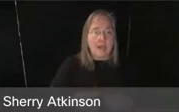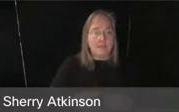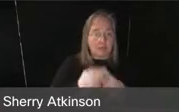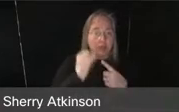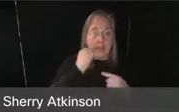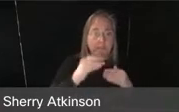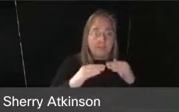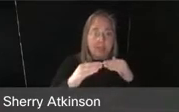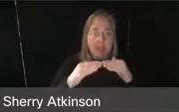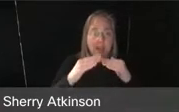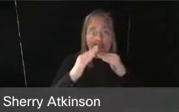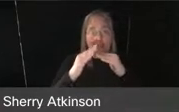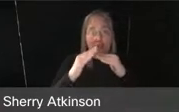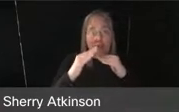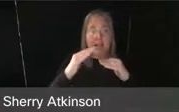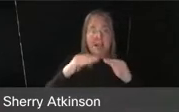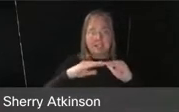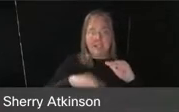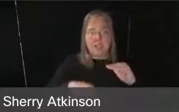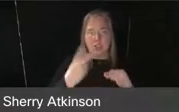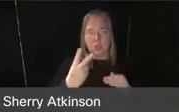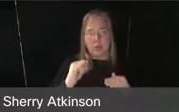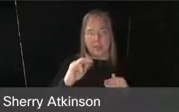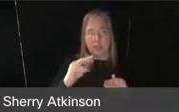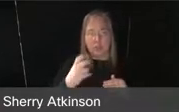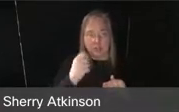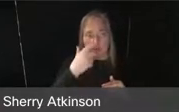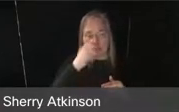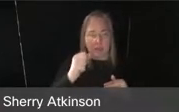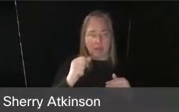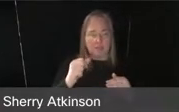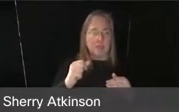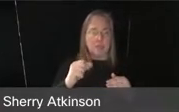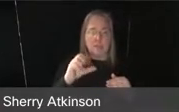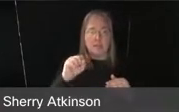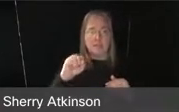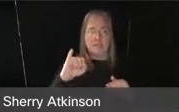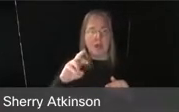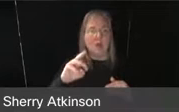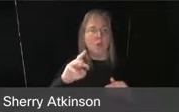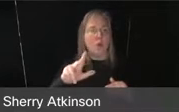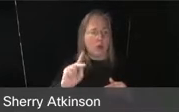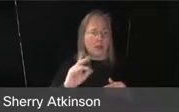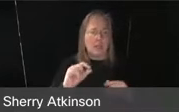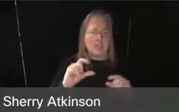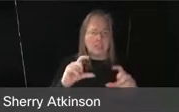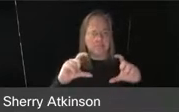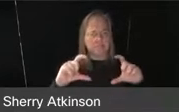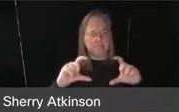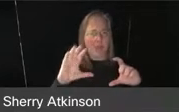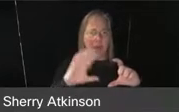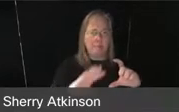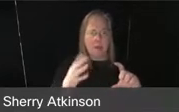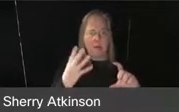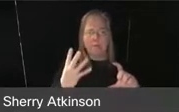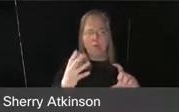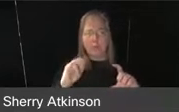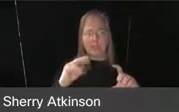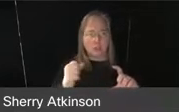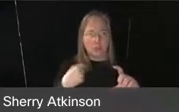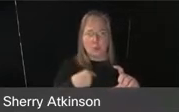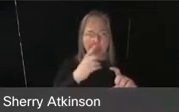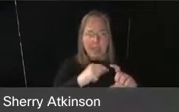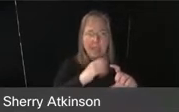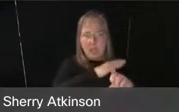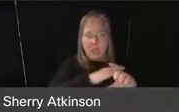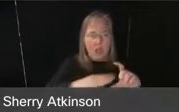2 inches, because the sidewalk thickness is about 4 inches thick. So we can't cut the concrete for anything more than 2 inches. So we try to, like, you know, go to